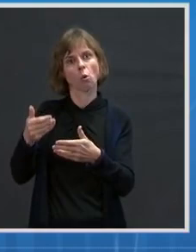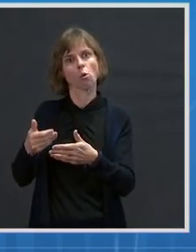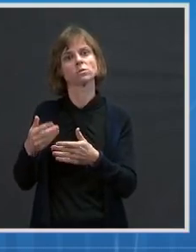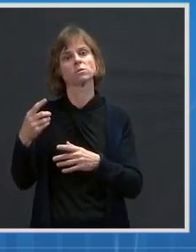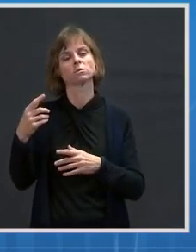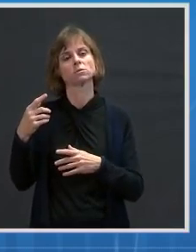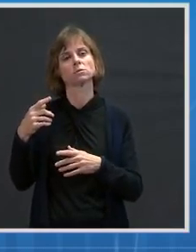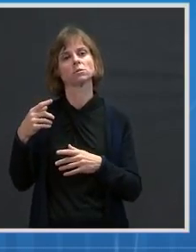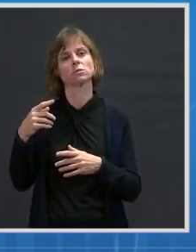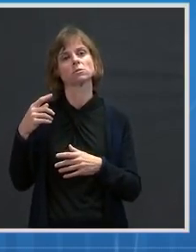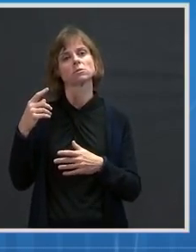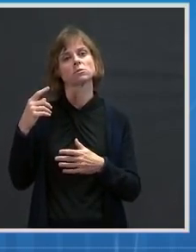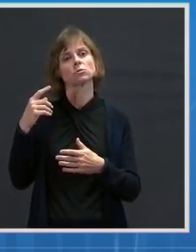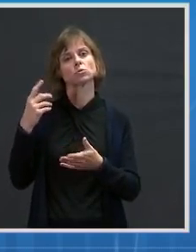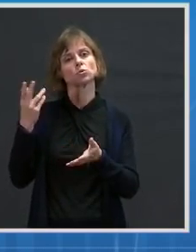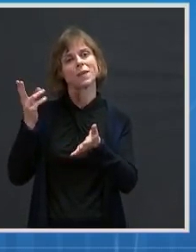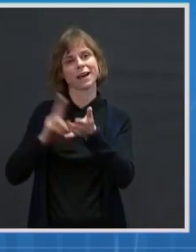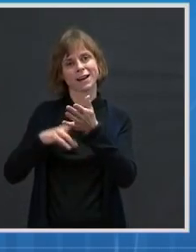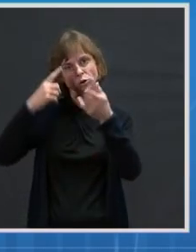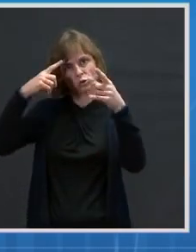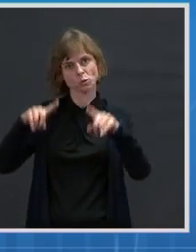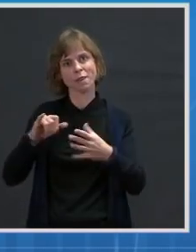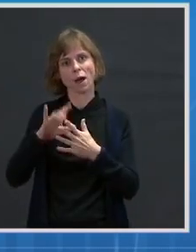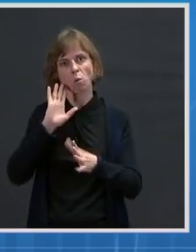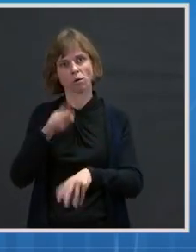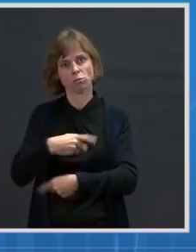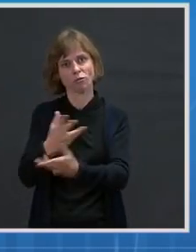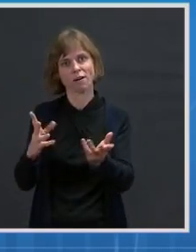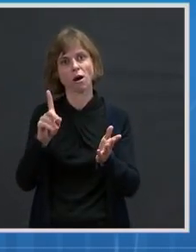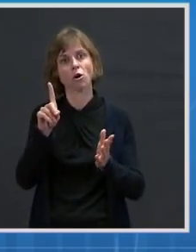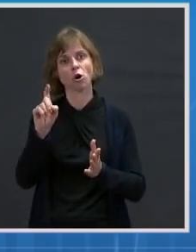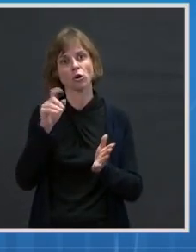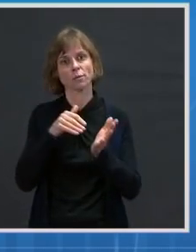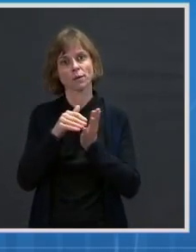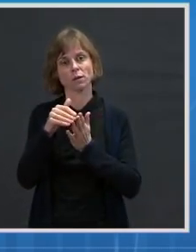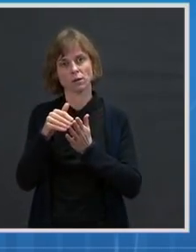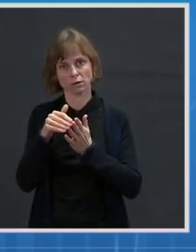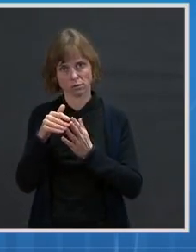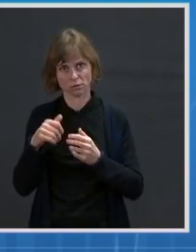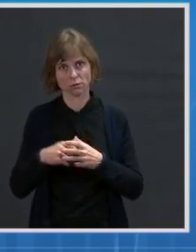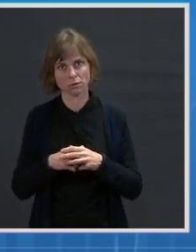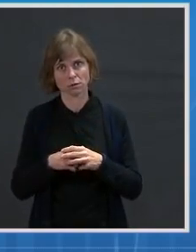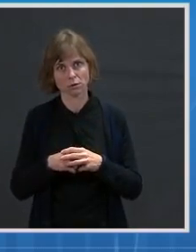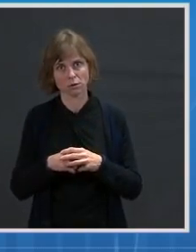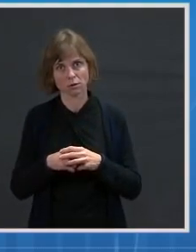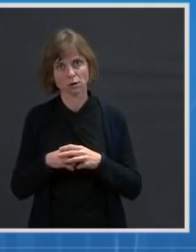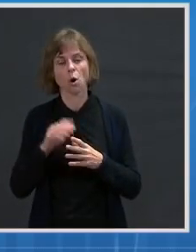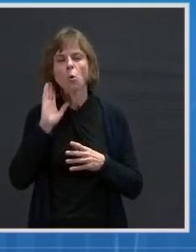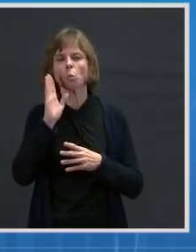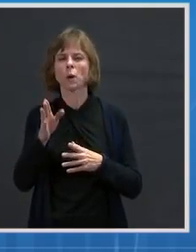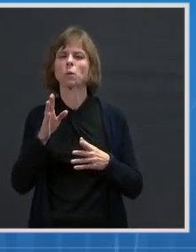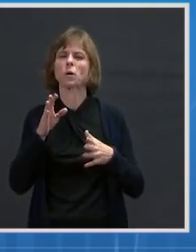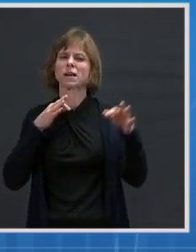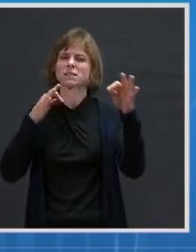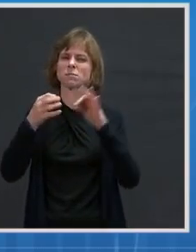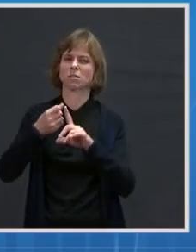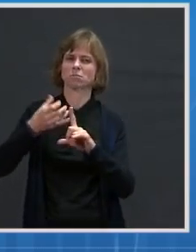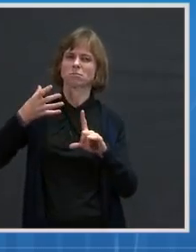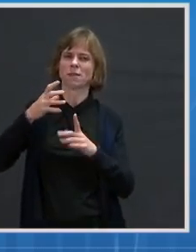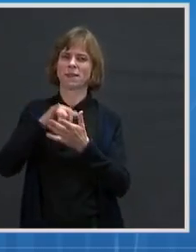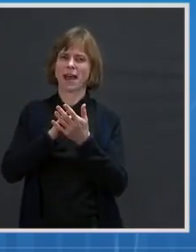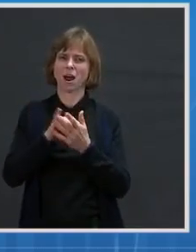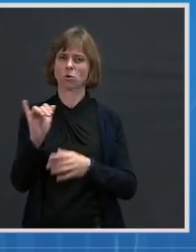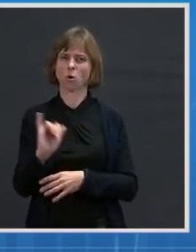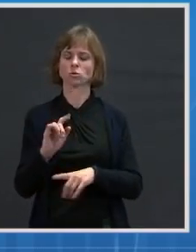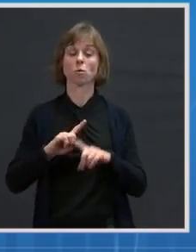100 million doses will be given. Yeah, and we'll be speaking to that also. But again, we're going to